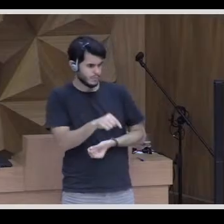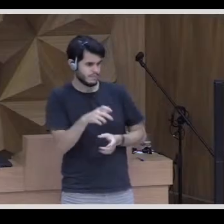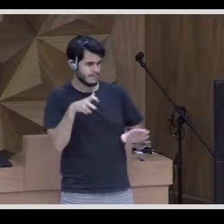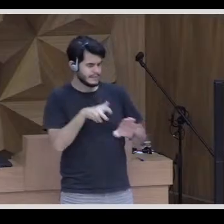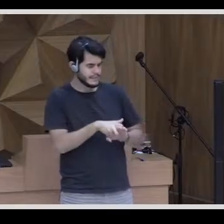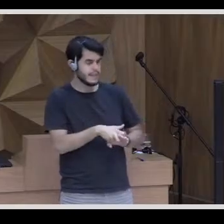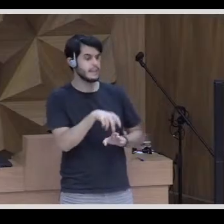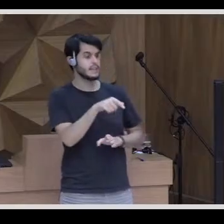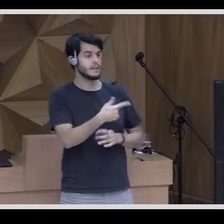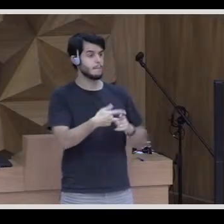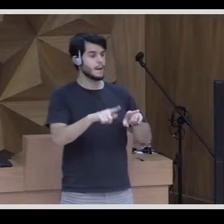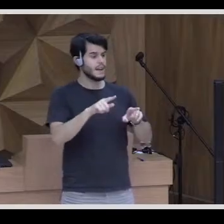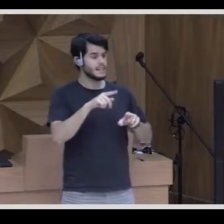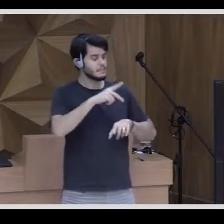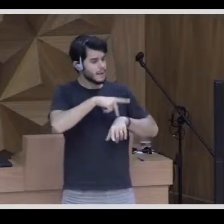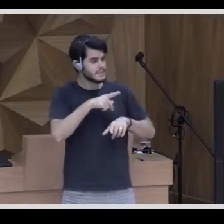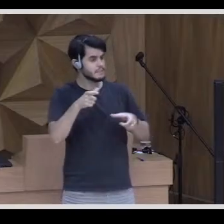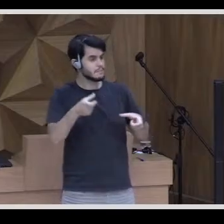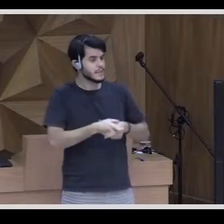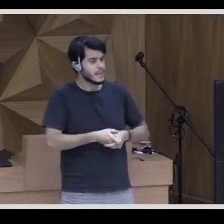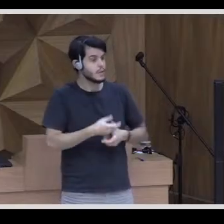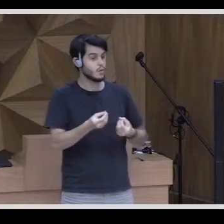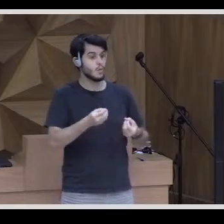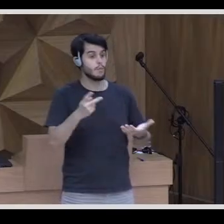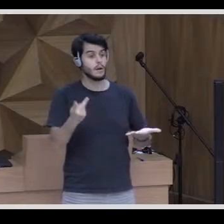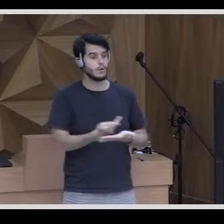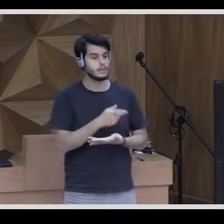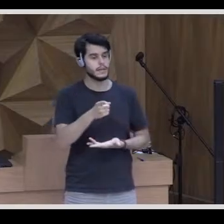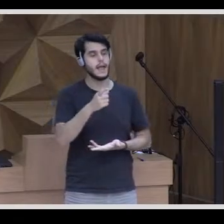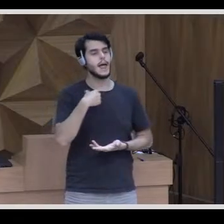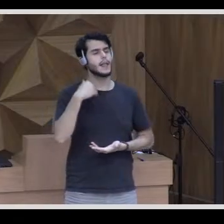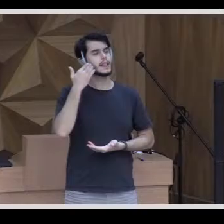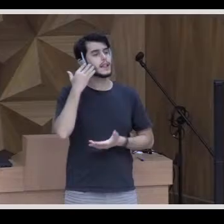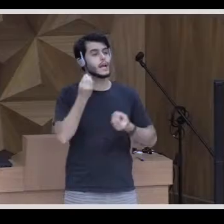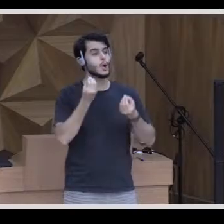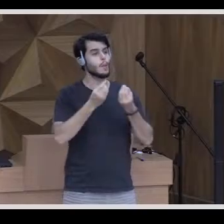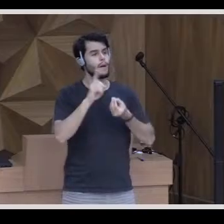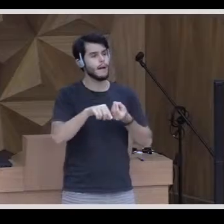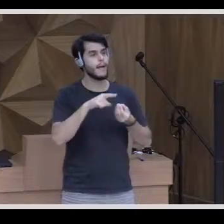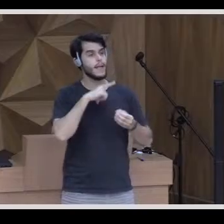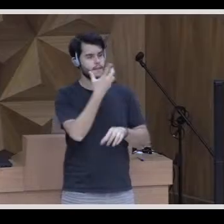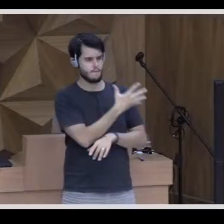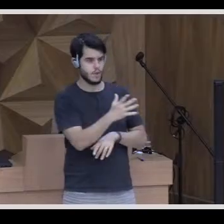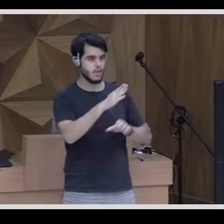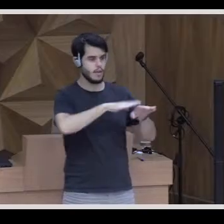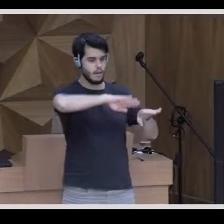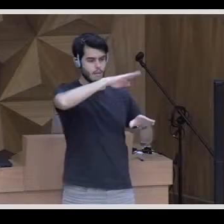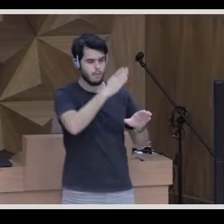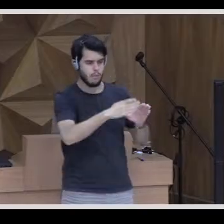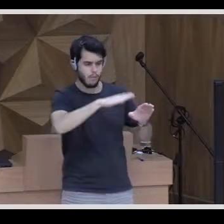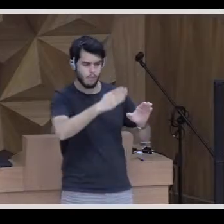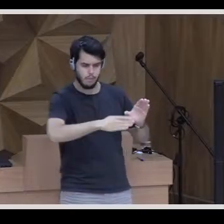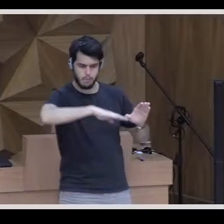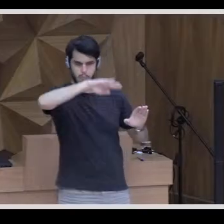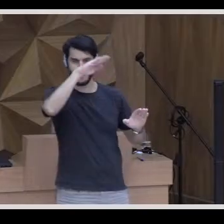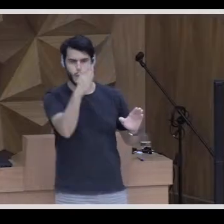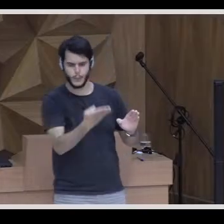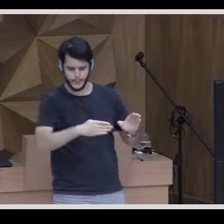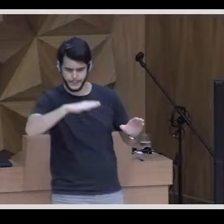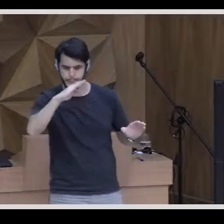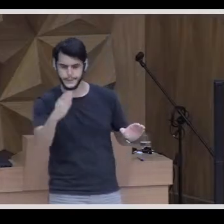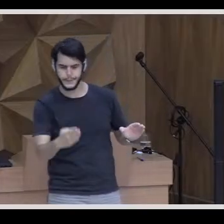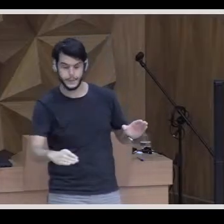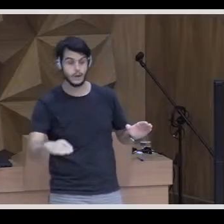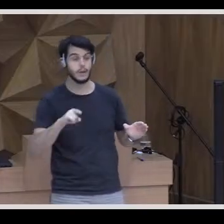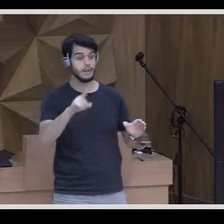of New Zealand. So we're a mountainous country. We plant our forests on mountains. So if you look at a country like Canada, who clearly